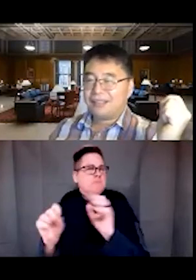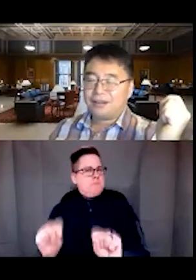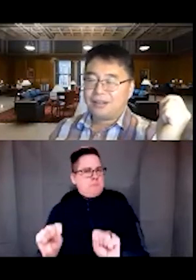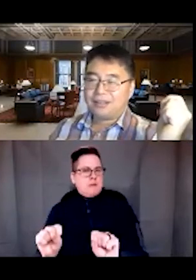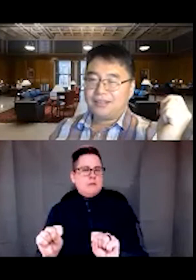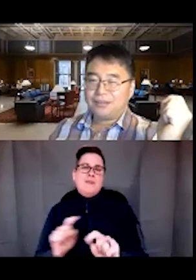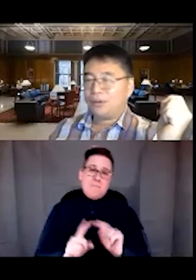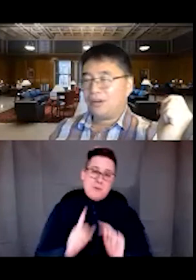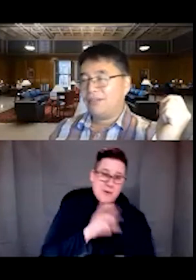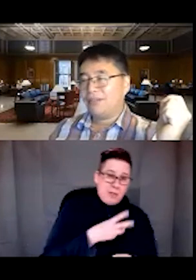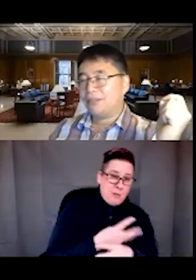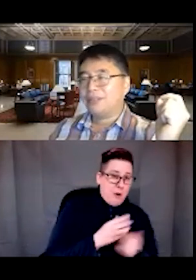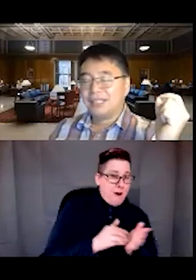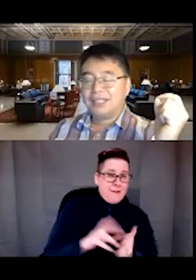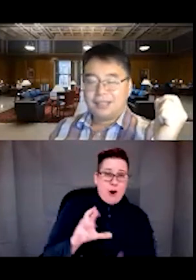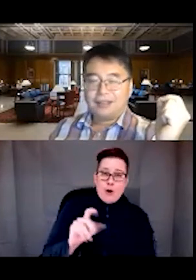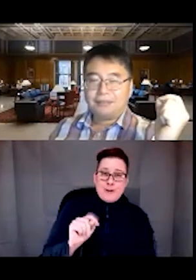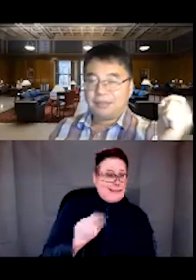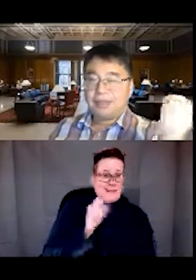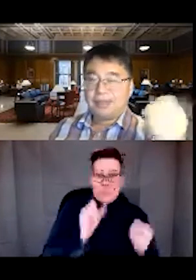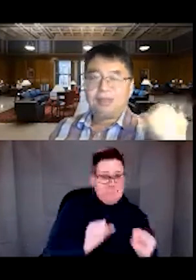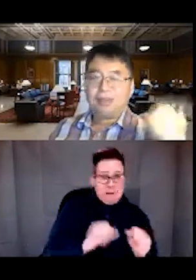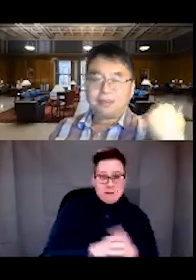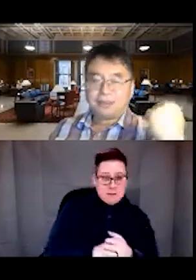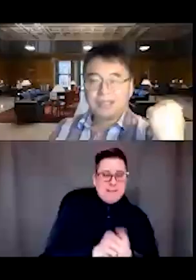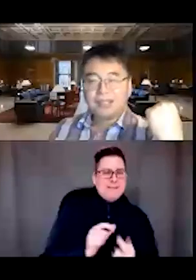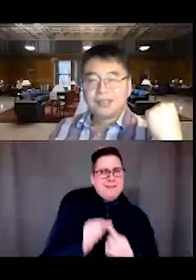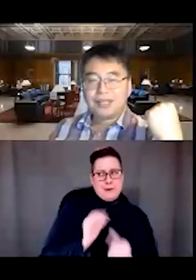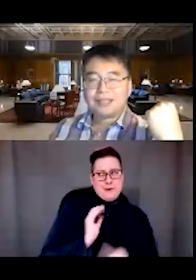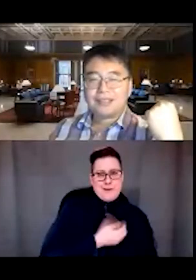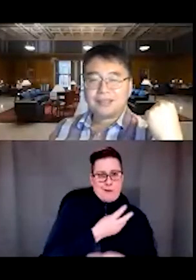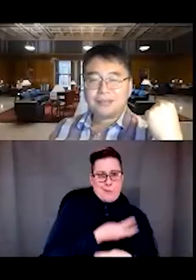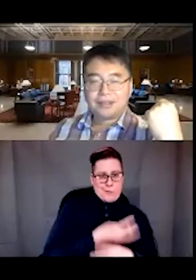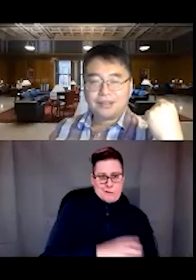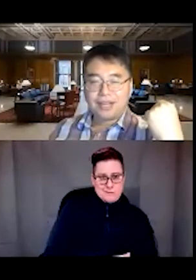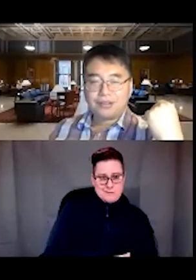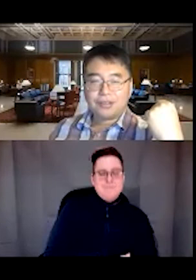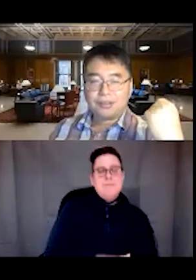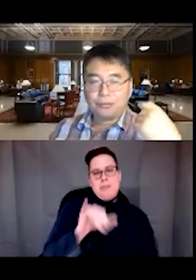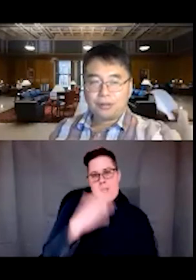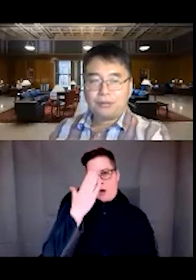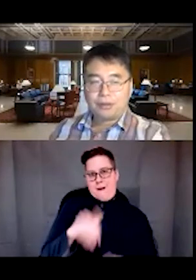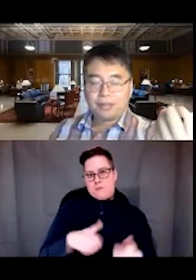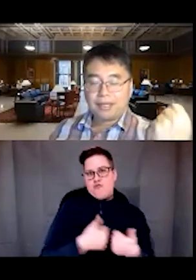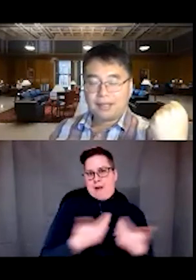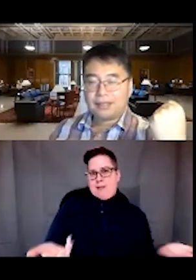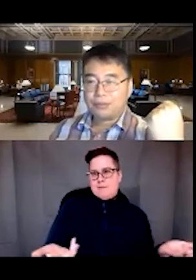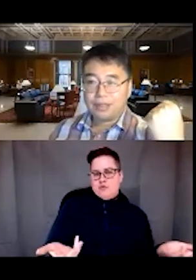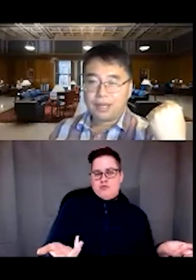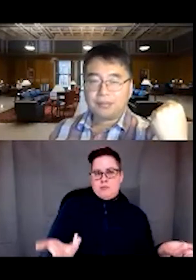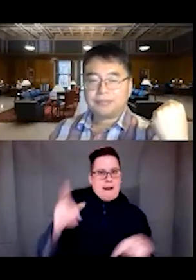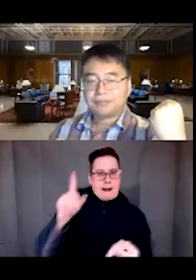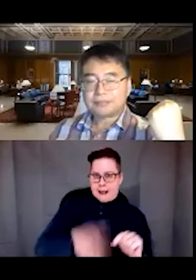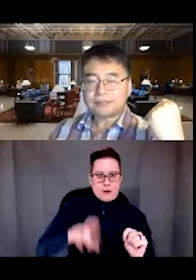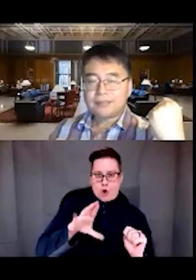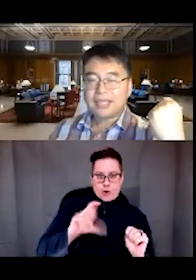that RCT is rarely feasible, particularly in our world, right? So that's where the challenge is and where the big data can really